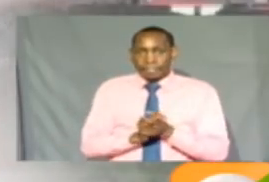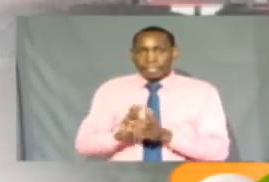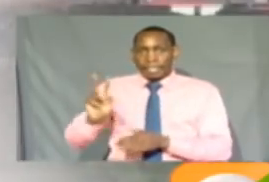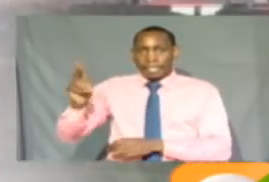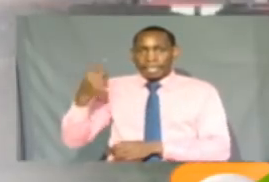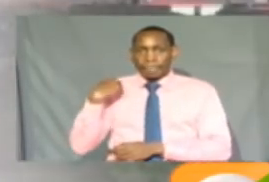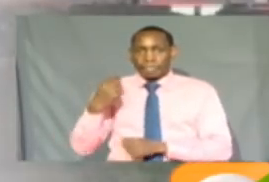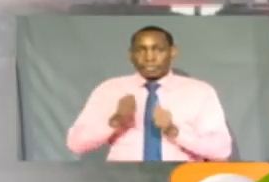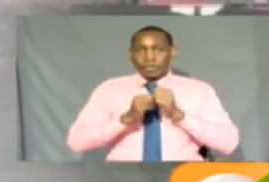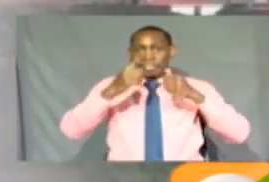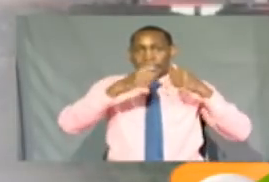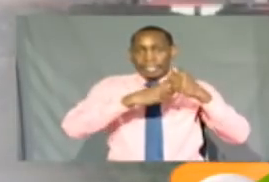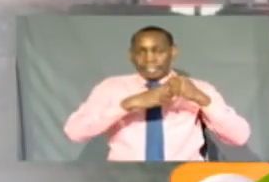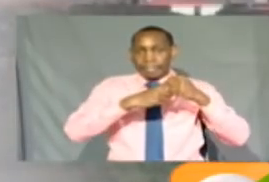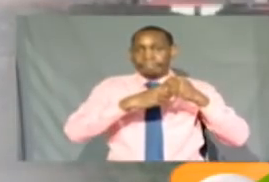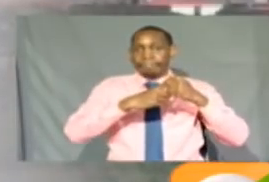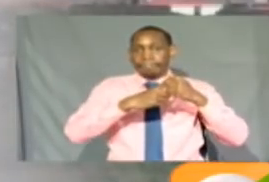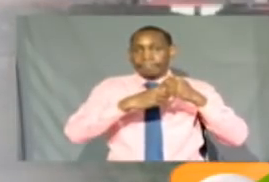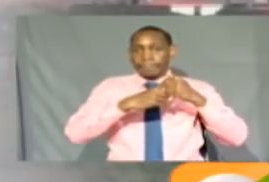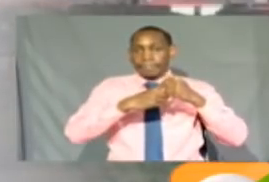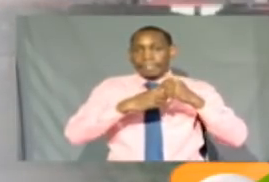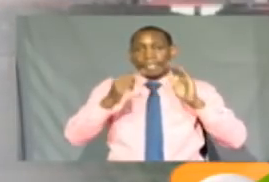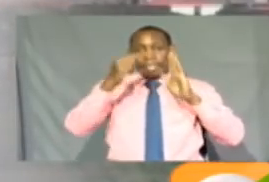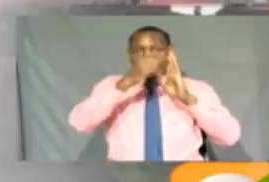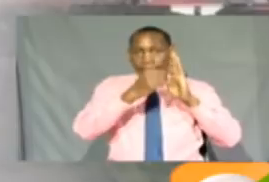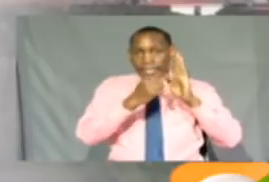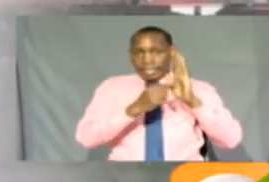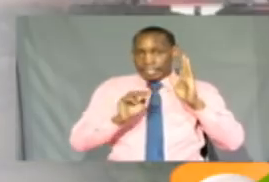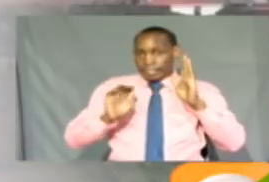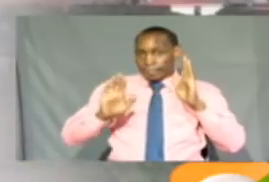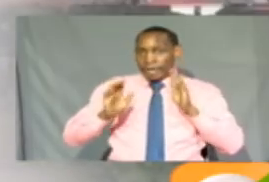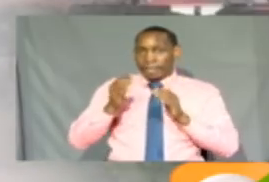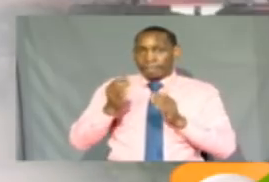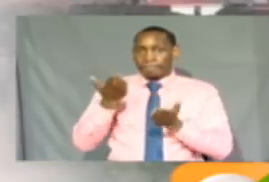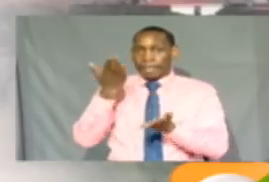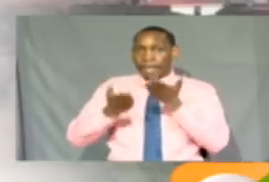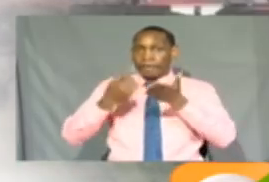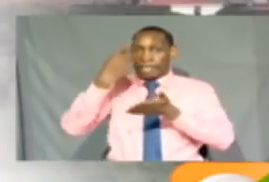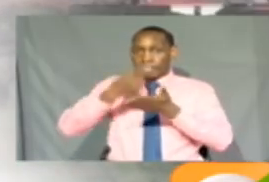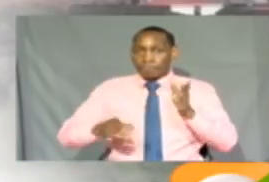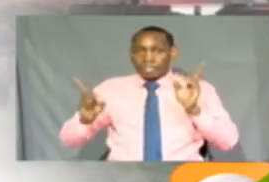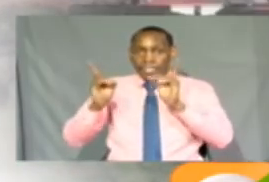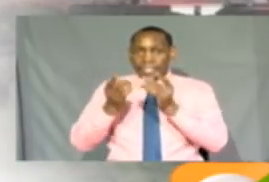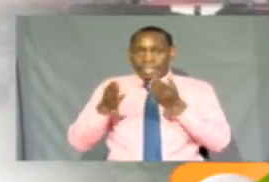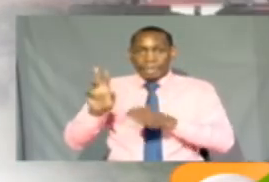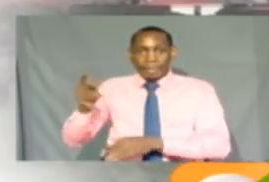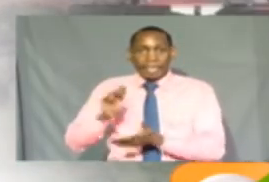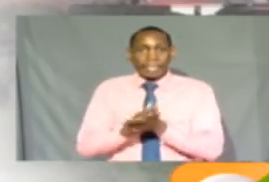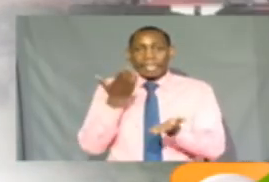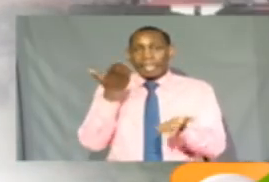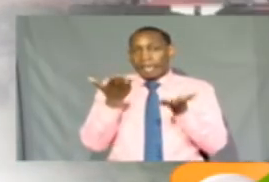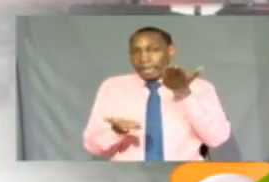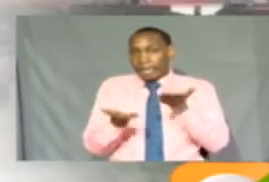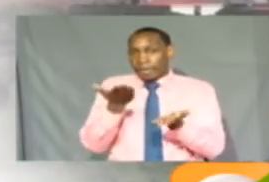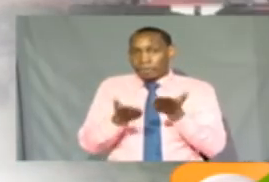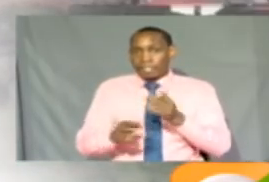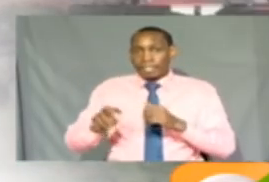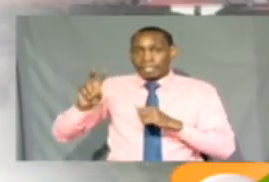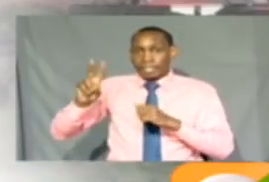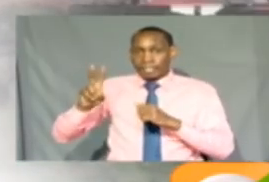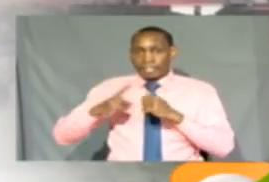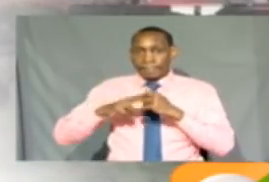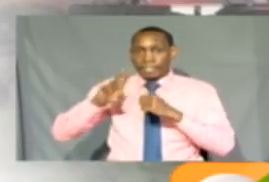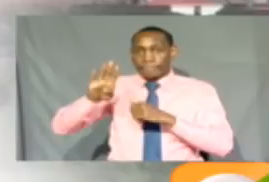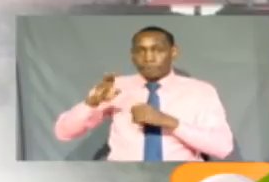number 16. And according to that list, the average cost of a date in Kenya is roughly $74